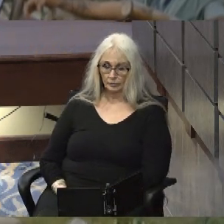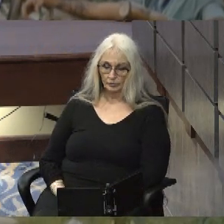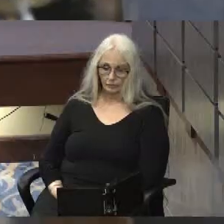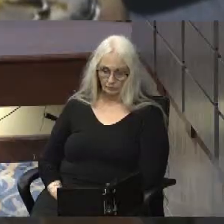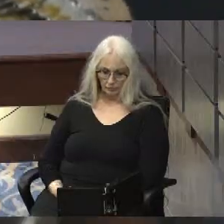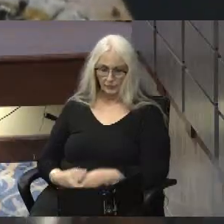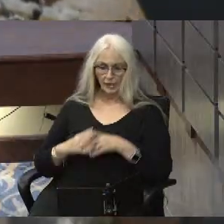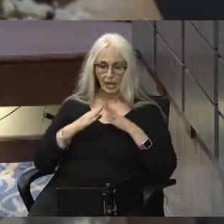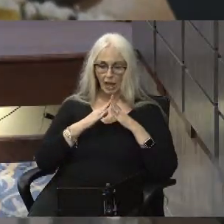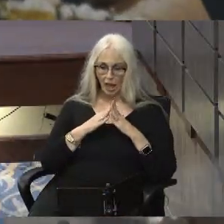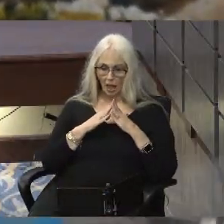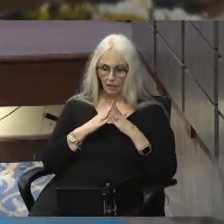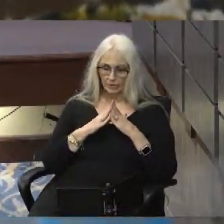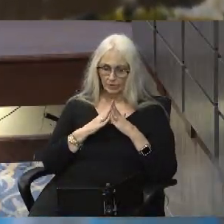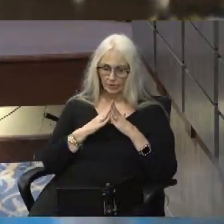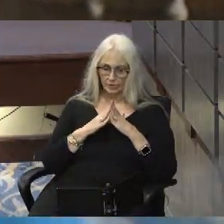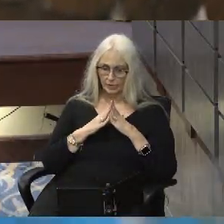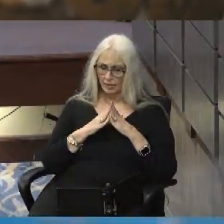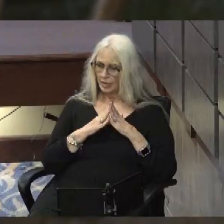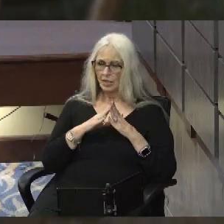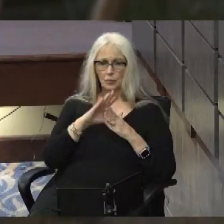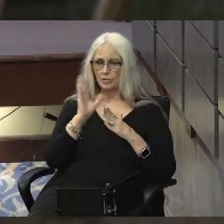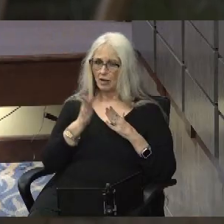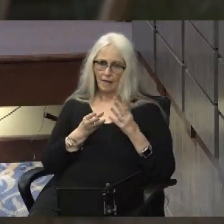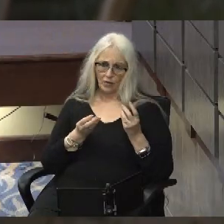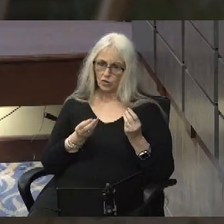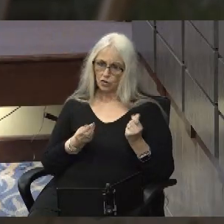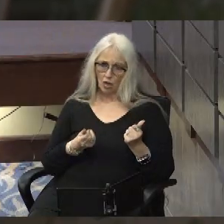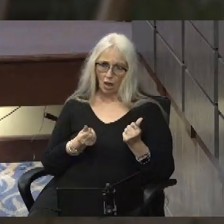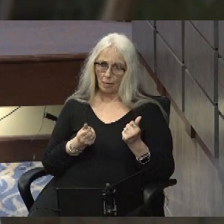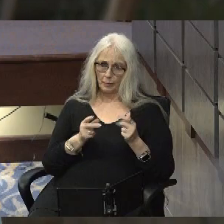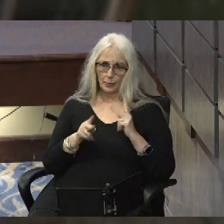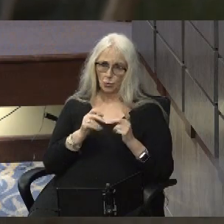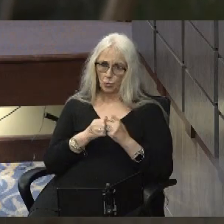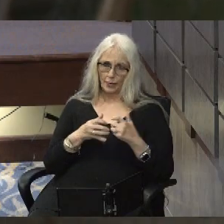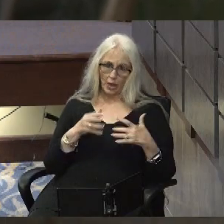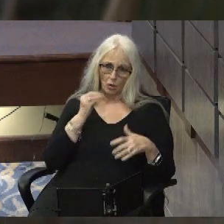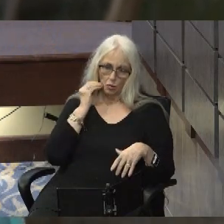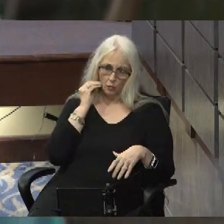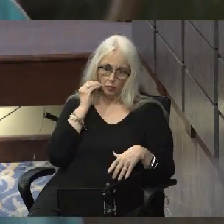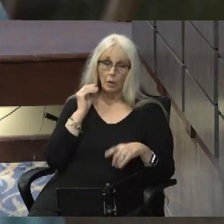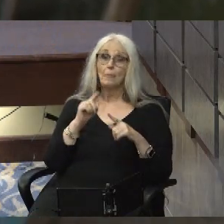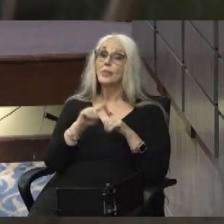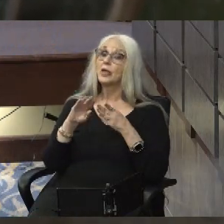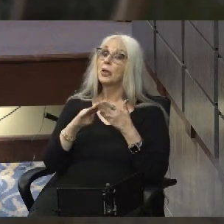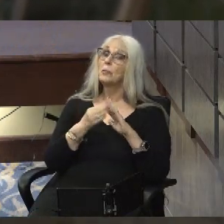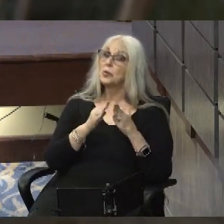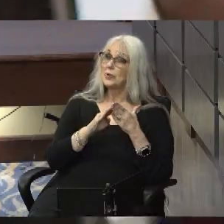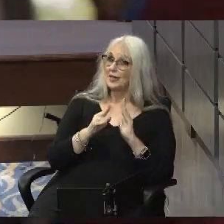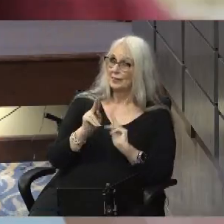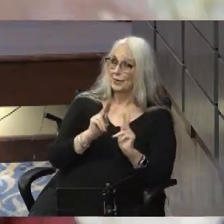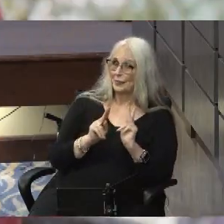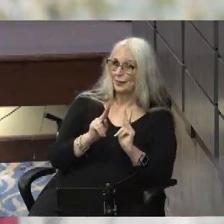Housing alone will never solve homelessness, but community will.